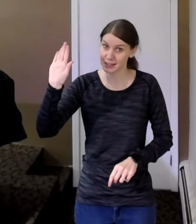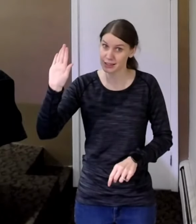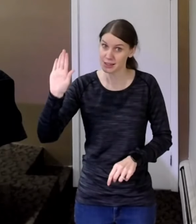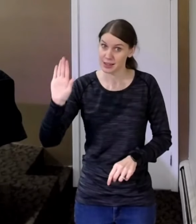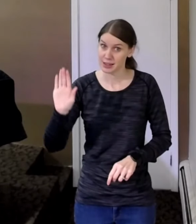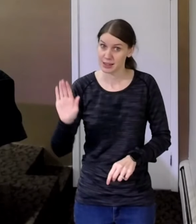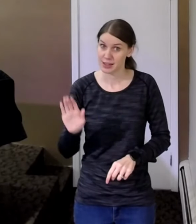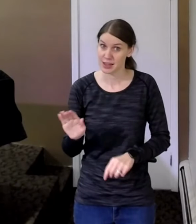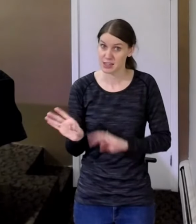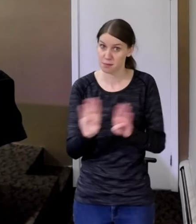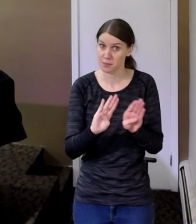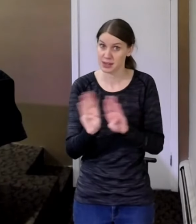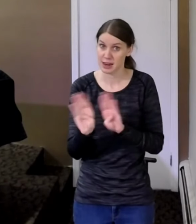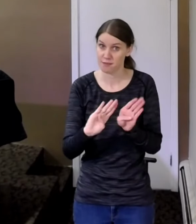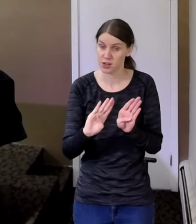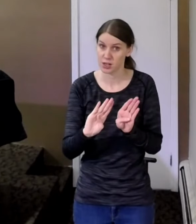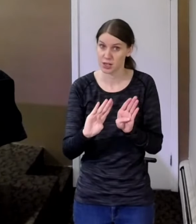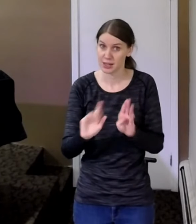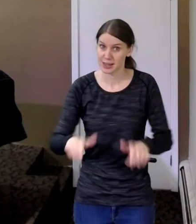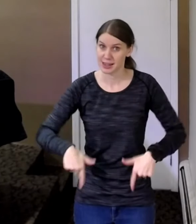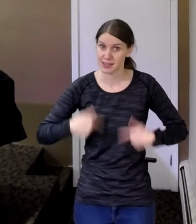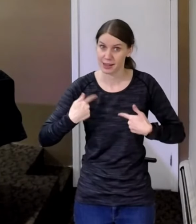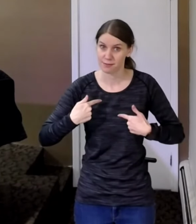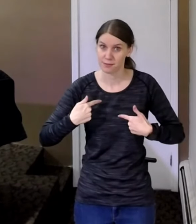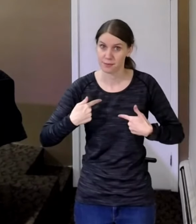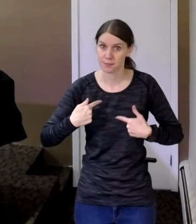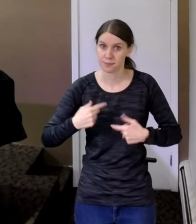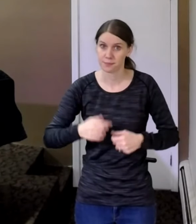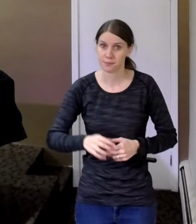would do and what He has done.